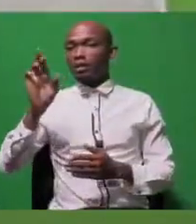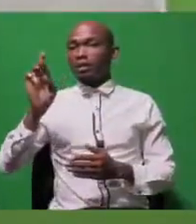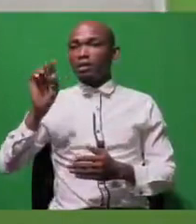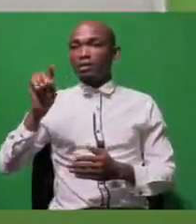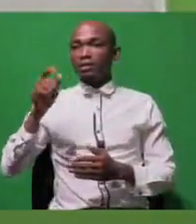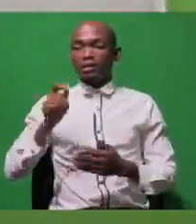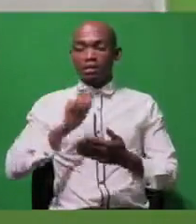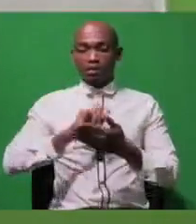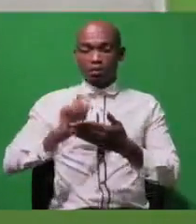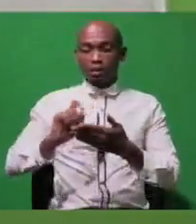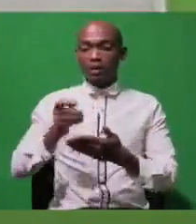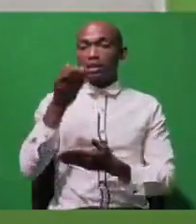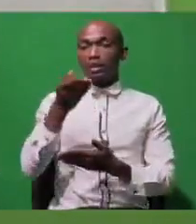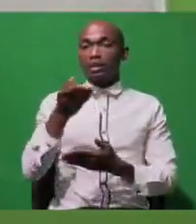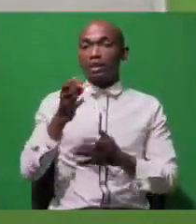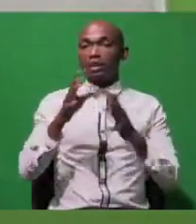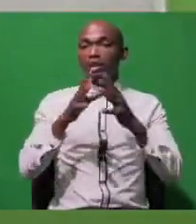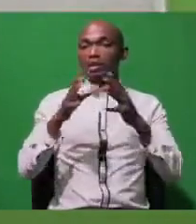the greater,